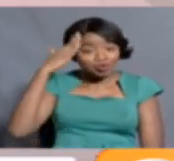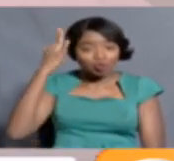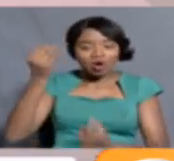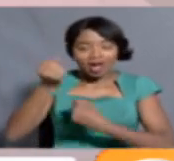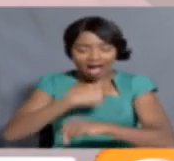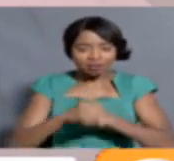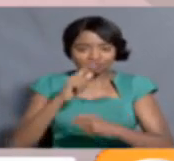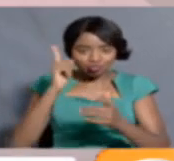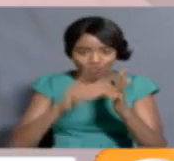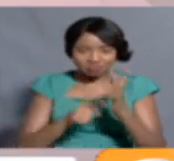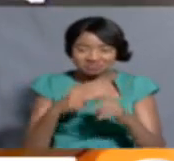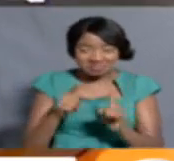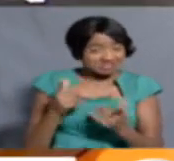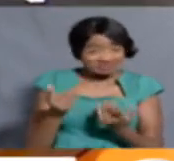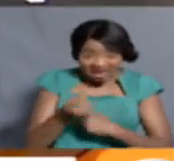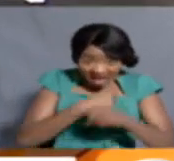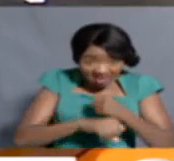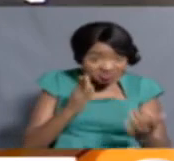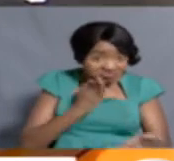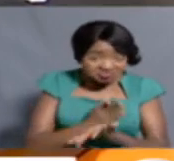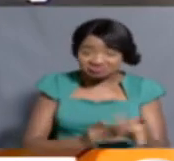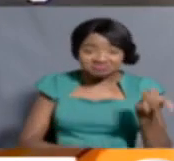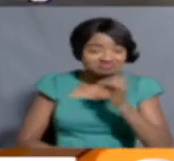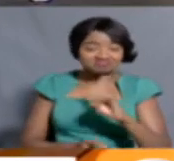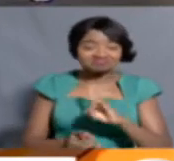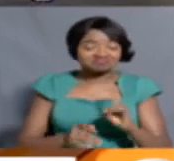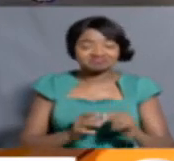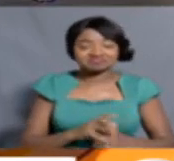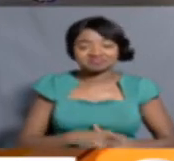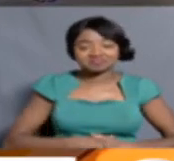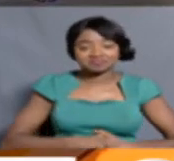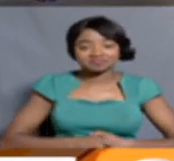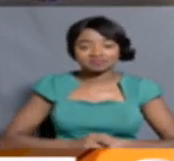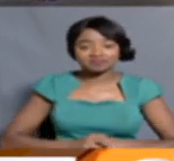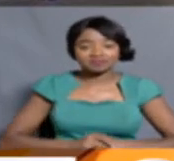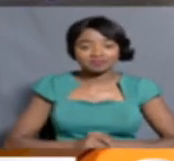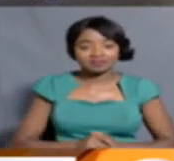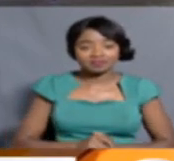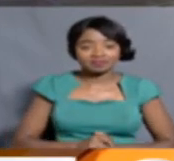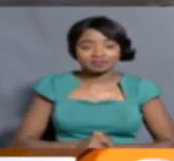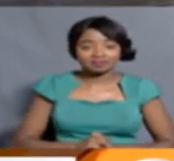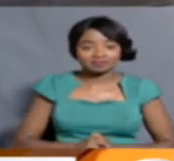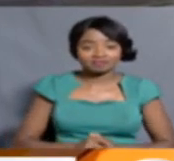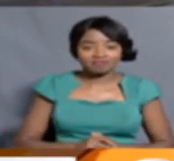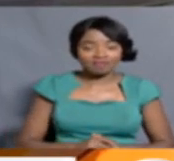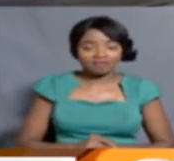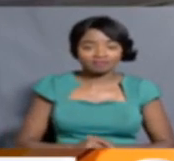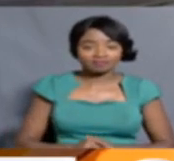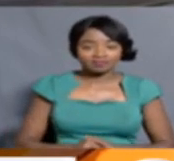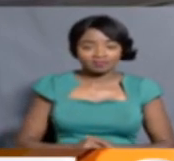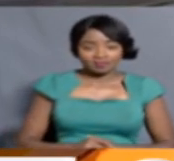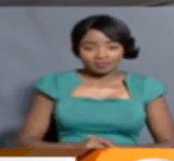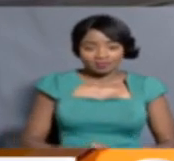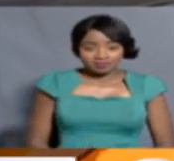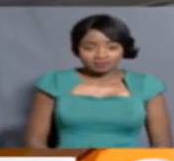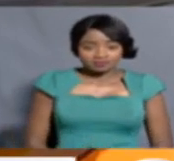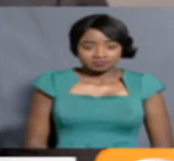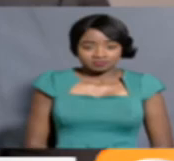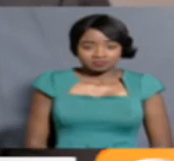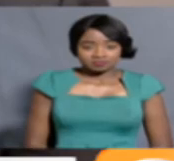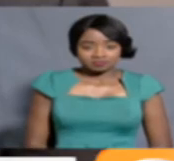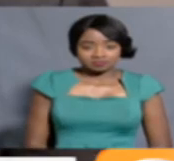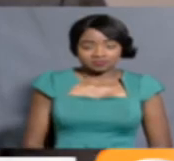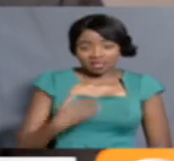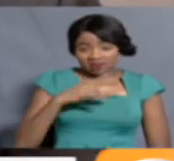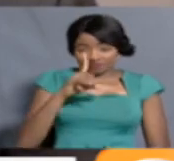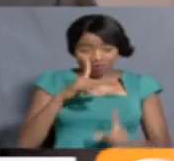unless I'm reminded of a very popular and famous quote from Mahatma Gandhi.